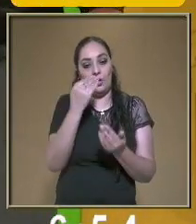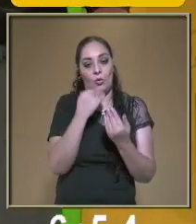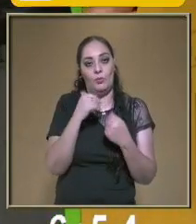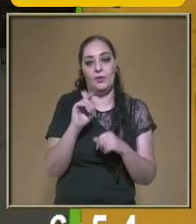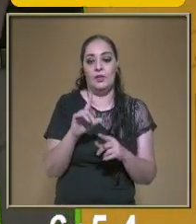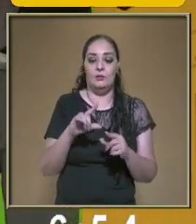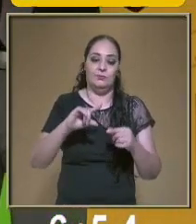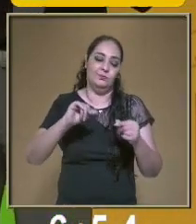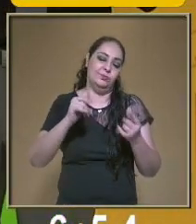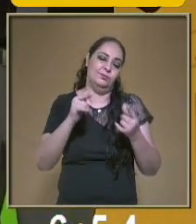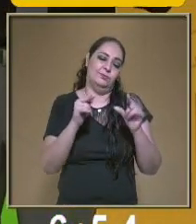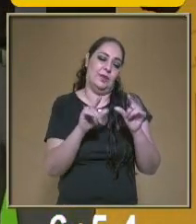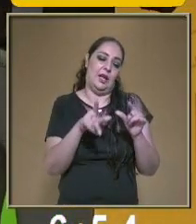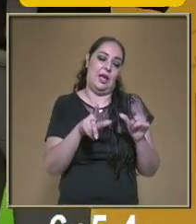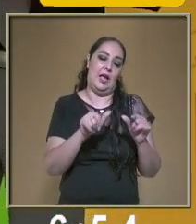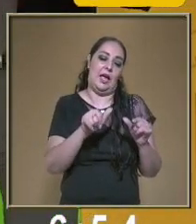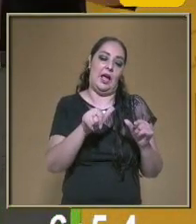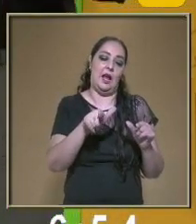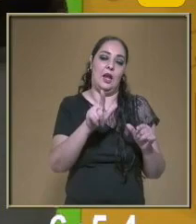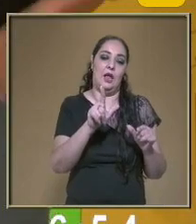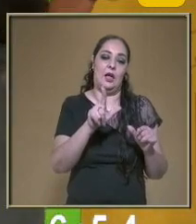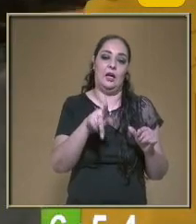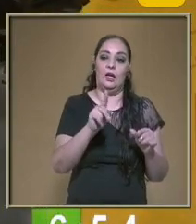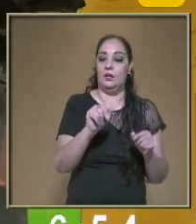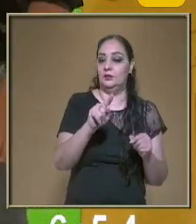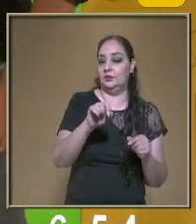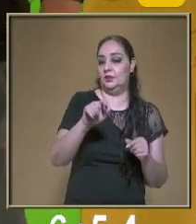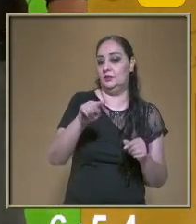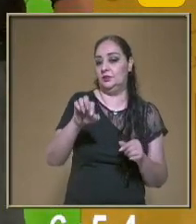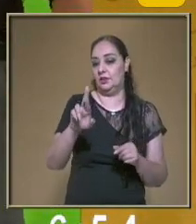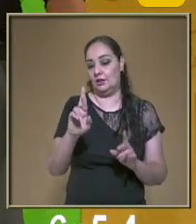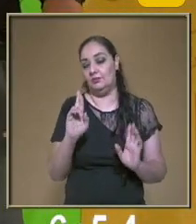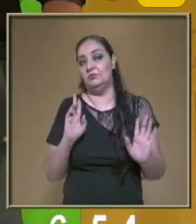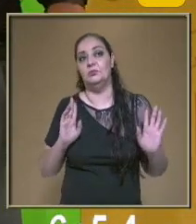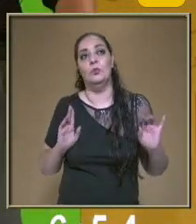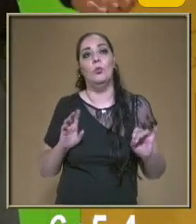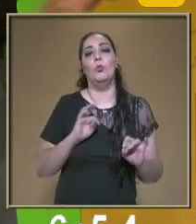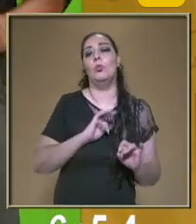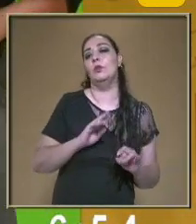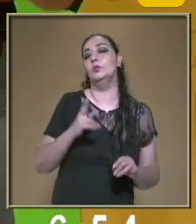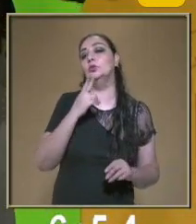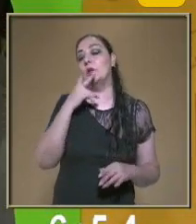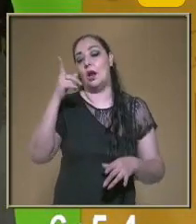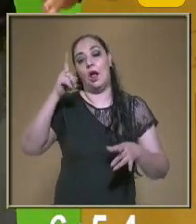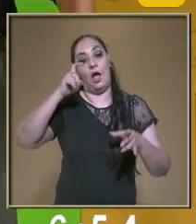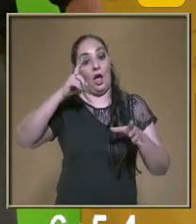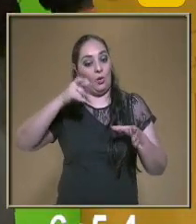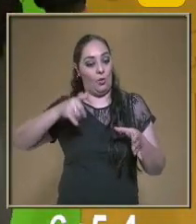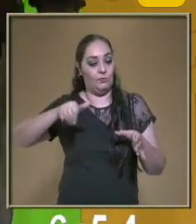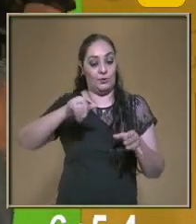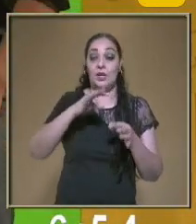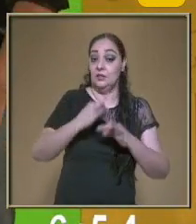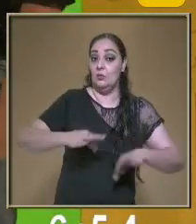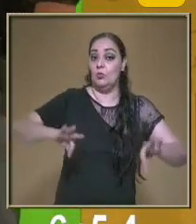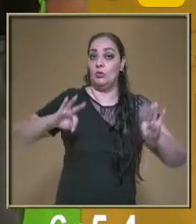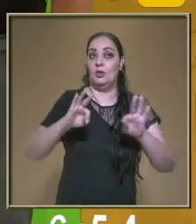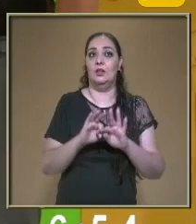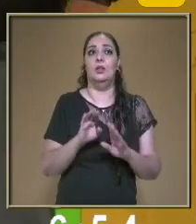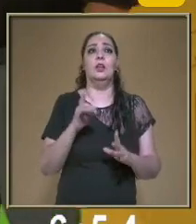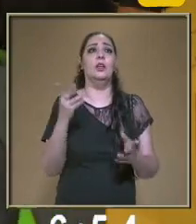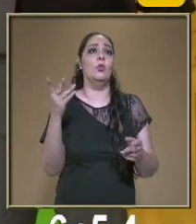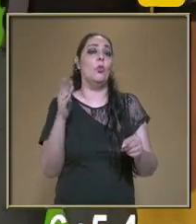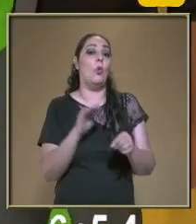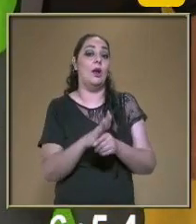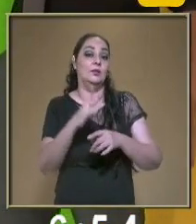effervescent tablet, Alka-Seltzer here in Nuevo León, okay? And then we need water. Water is very important. What are